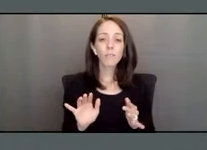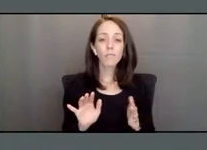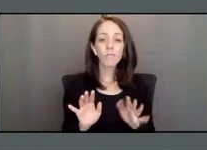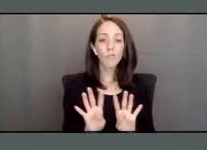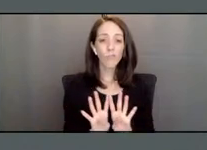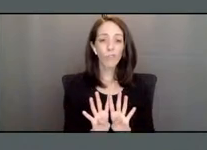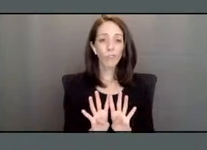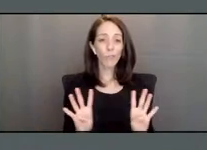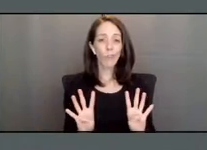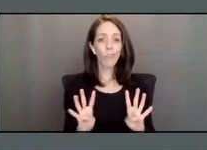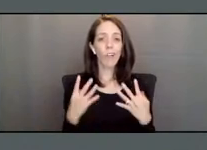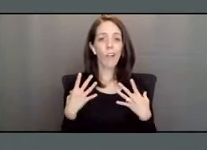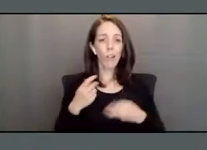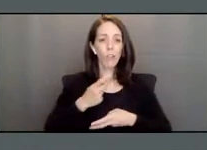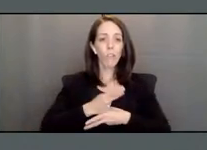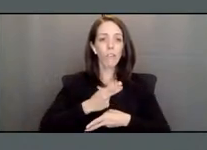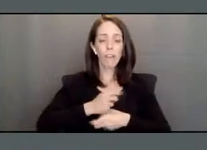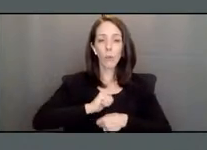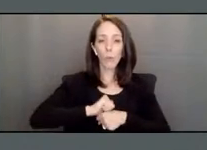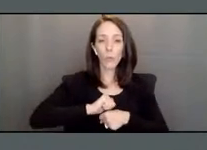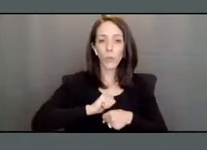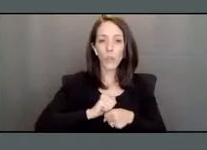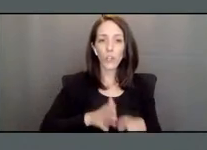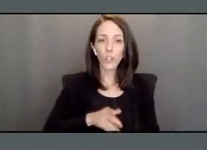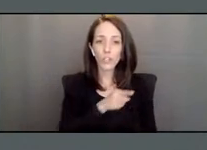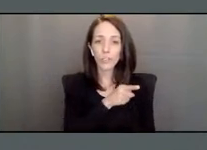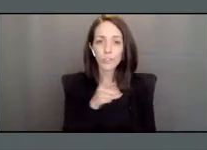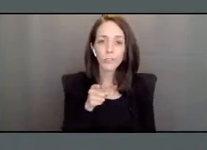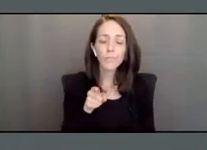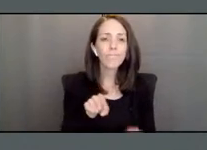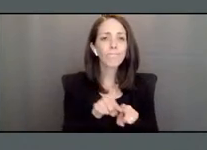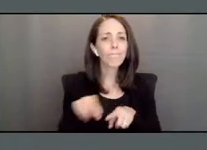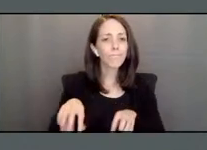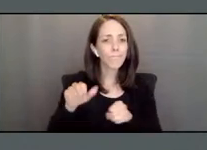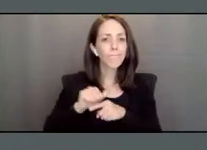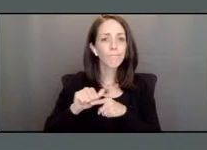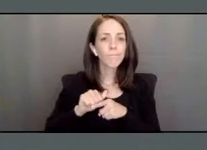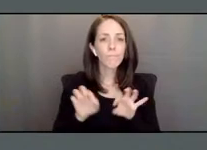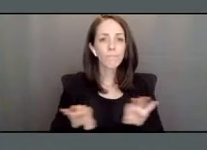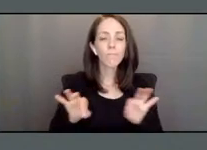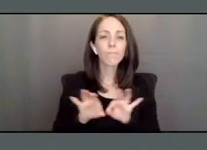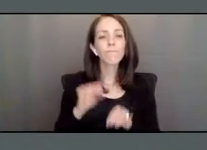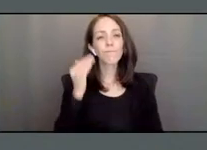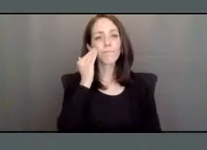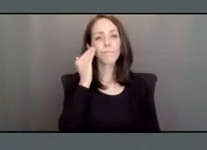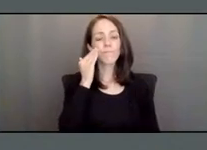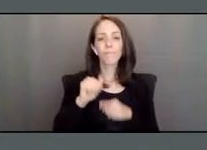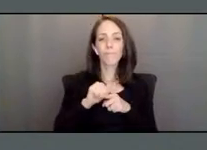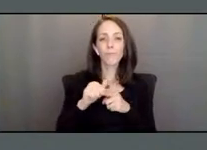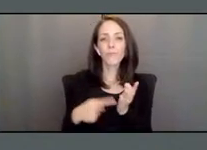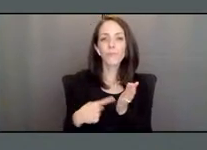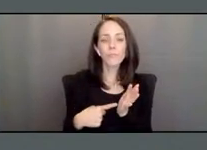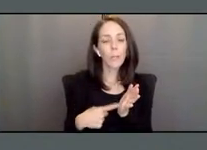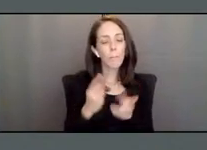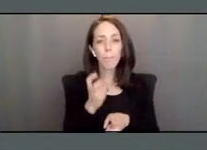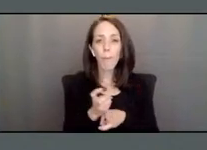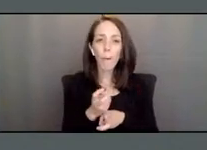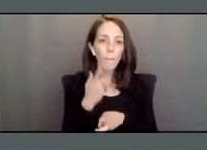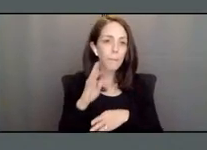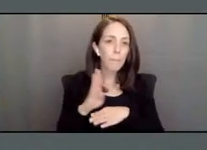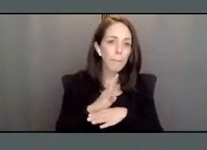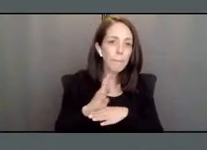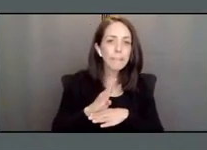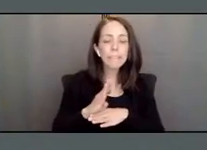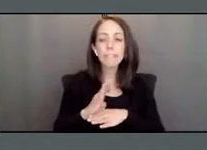healthcare workers also taking that training. We know that training sometimes is difficult because people are busy, and particularly the frontline workers who are